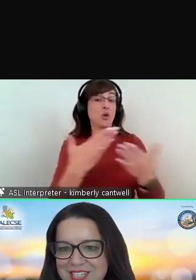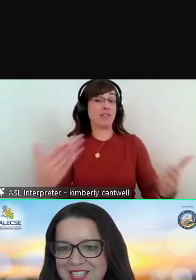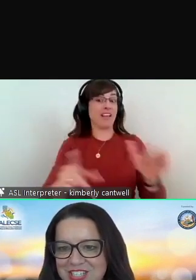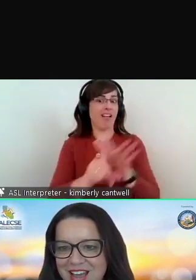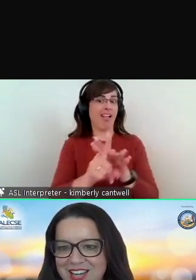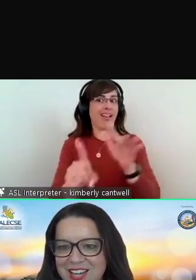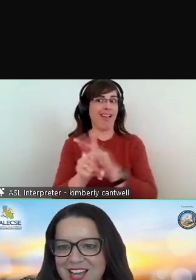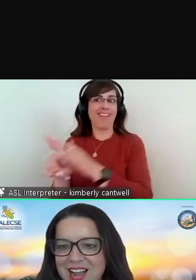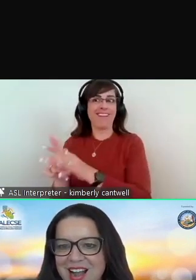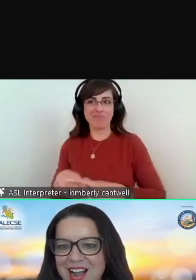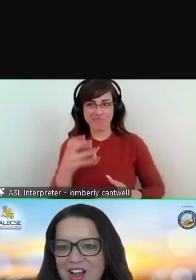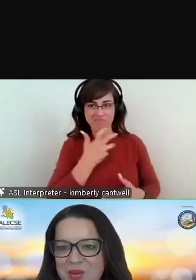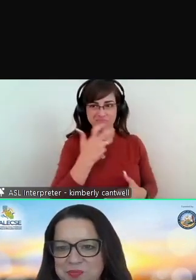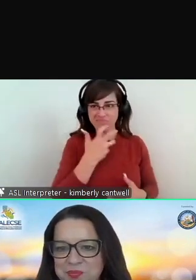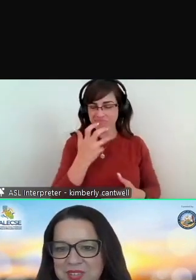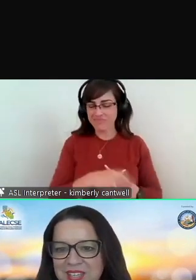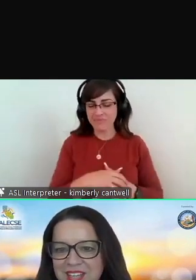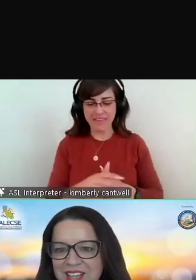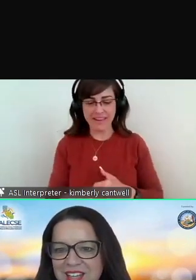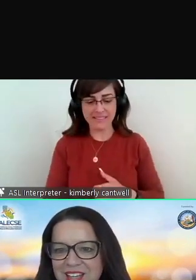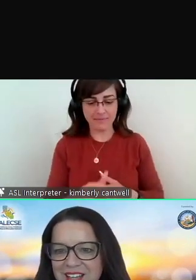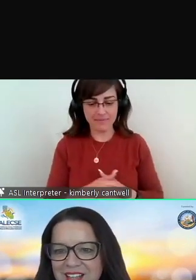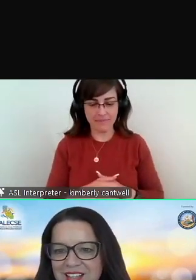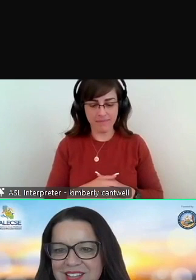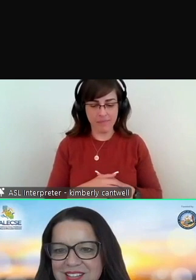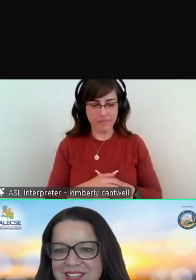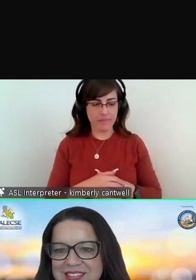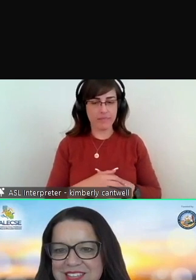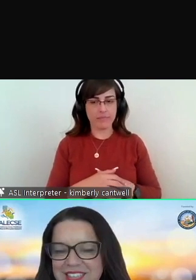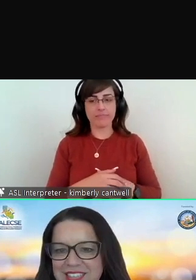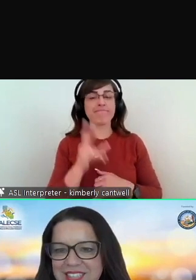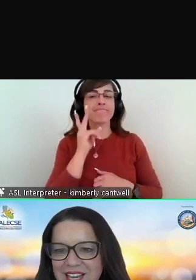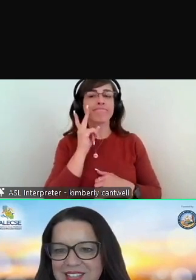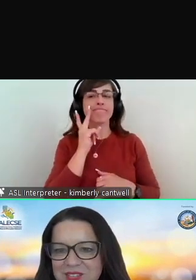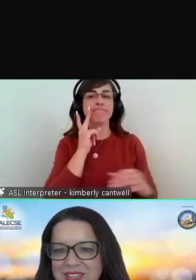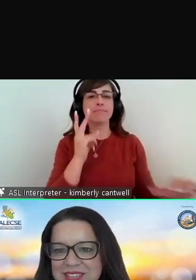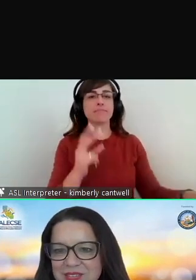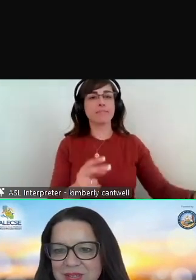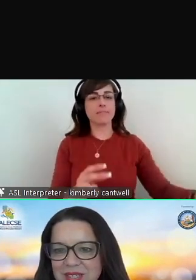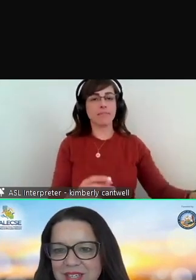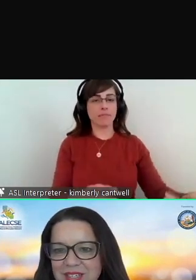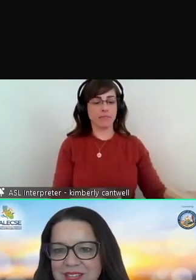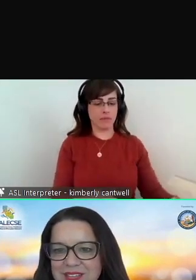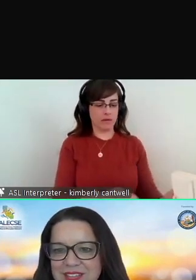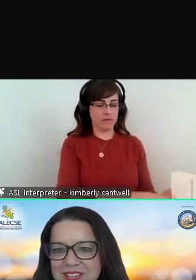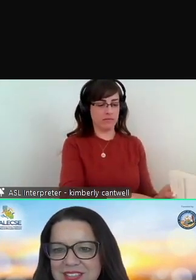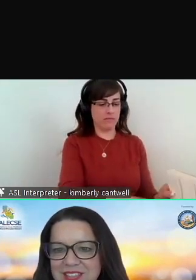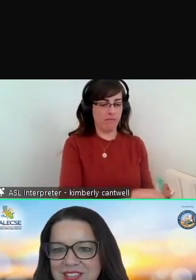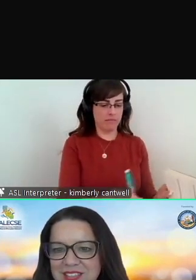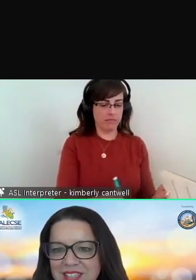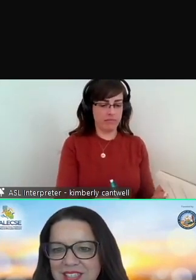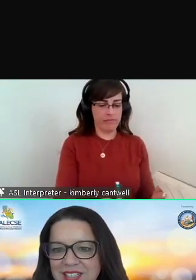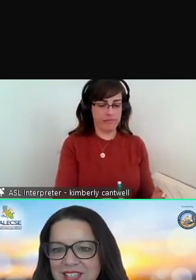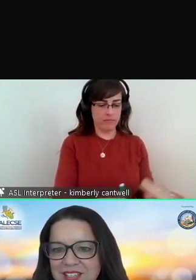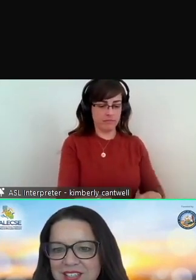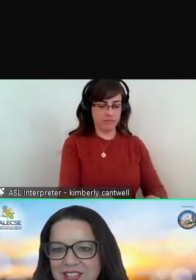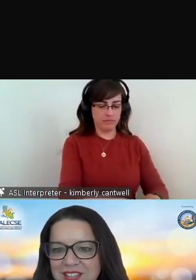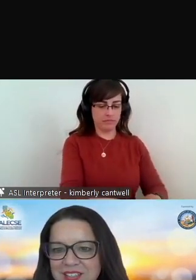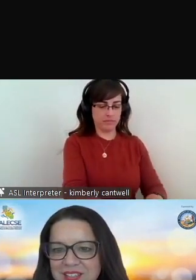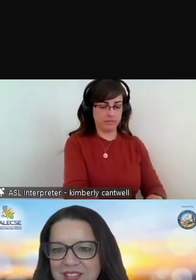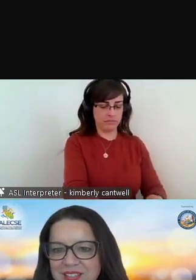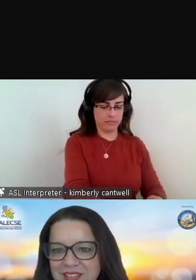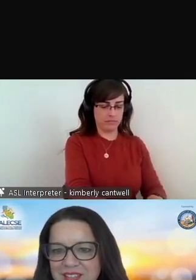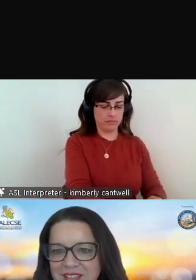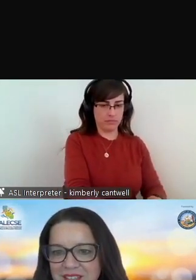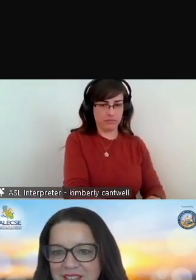coming into the chat. Let's see. I want to see what we get. in